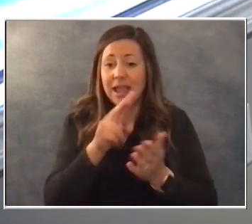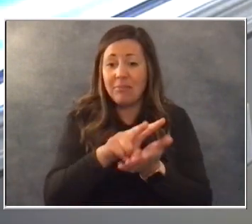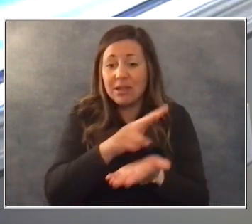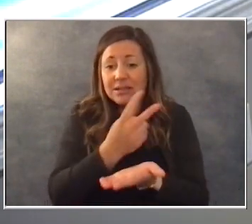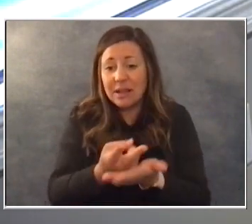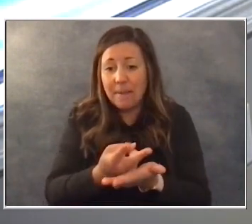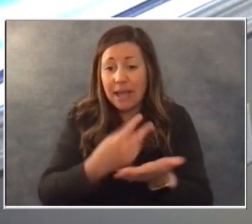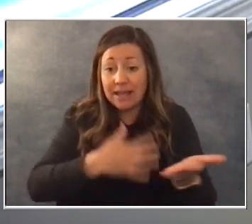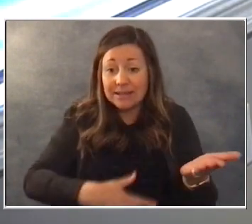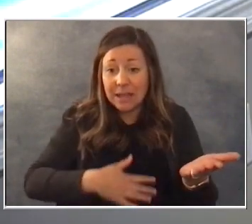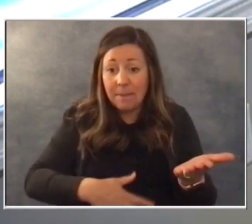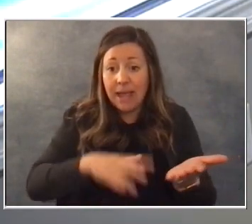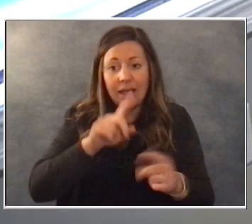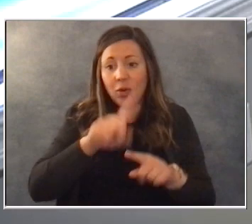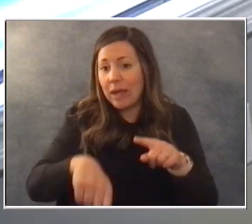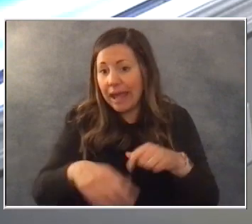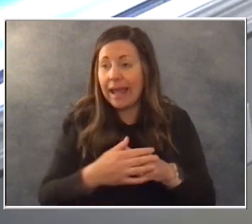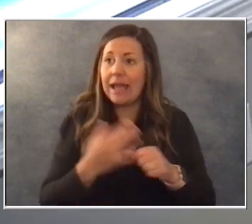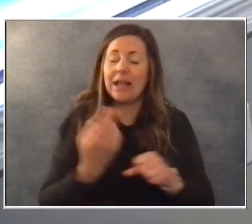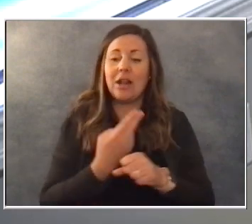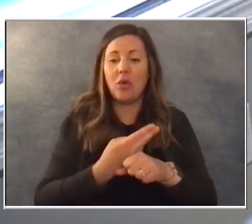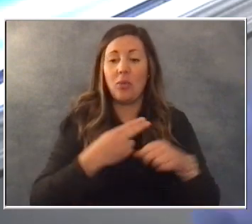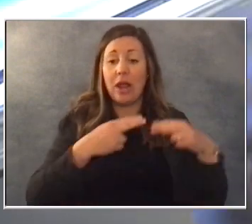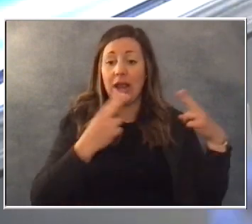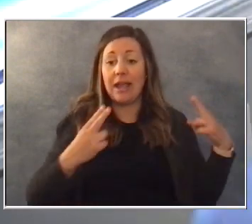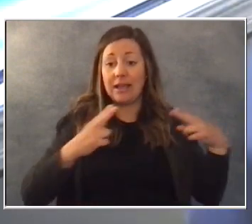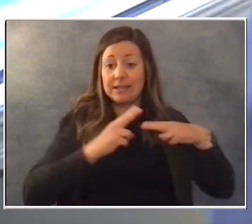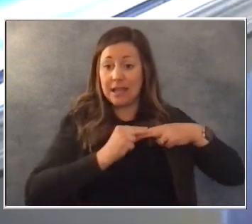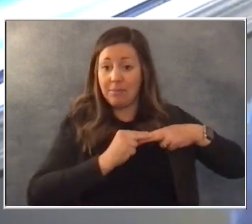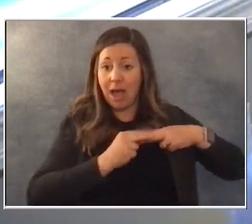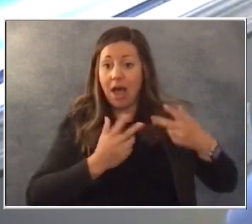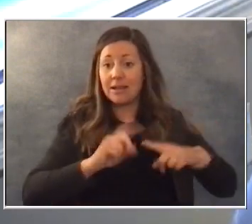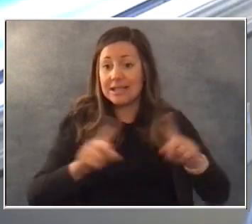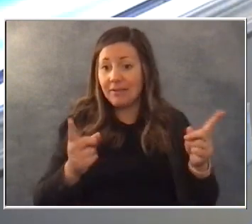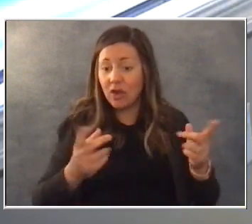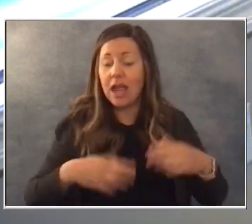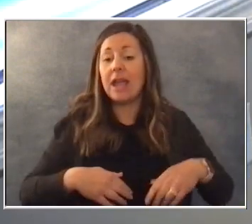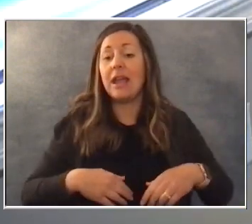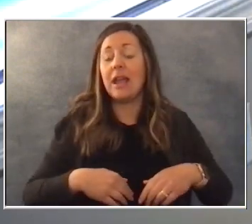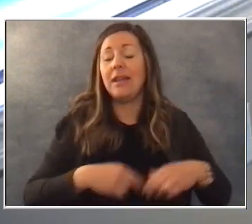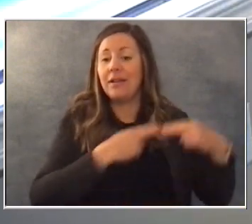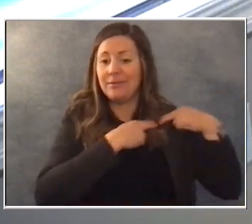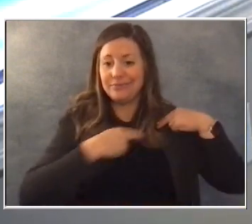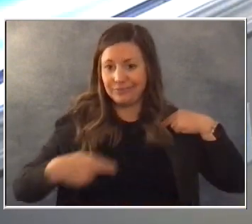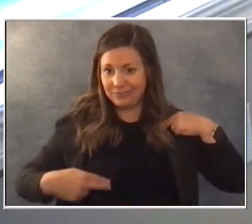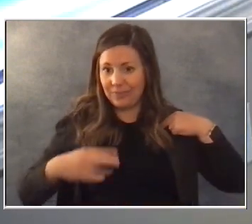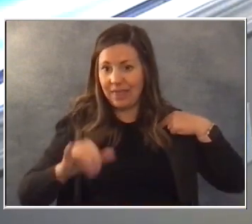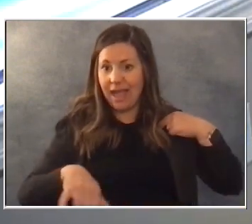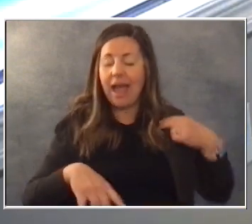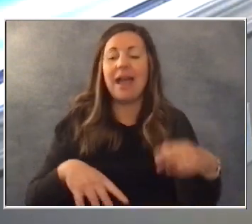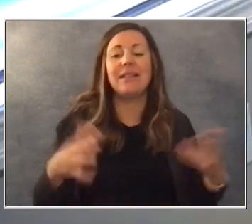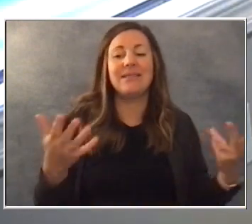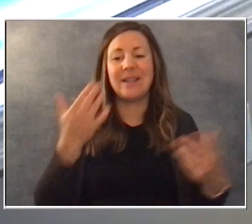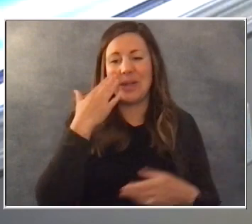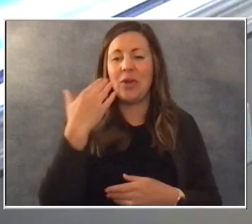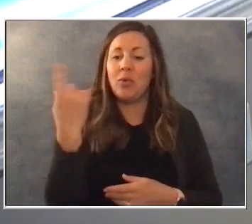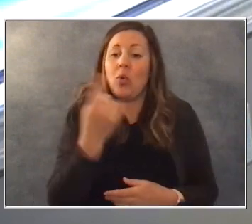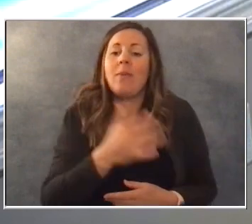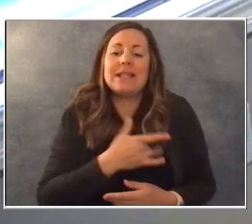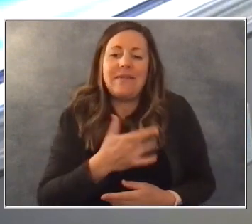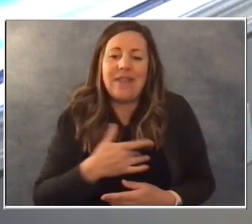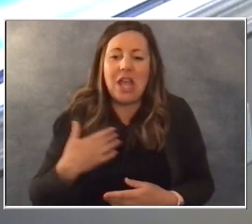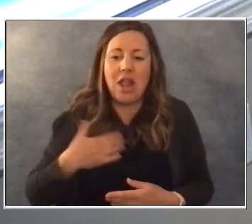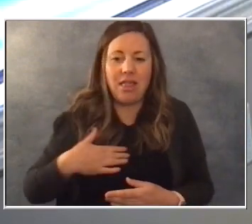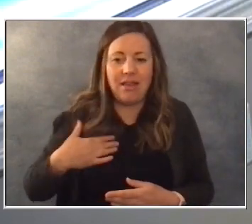And wearing a seatbelt is different, and picking things up and stretching. You always just feel that it's there. Yeah.